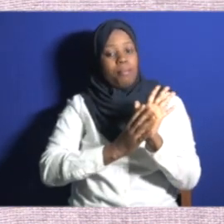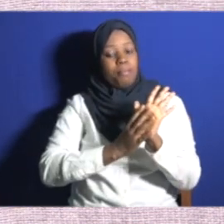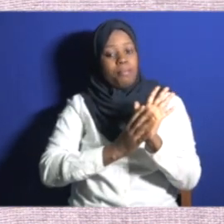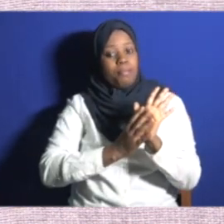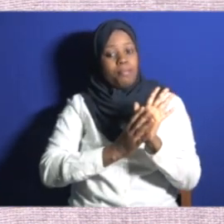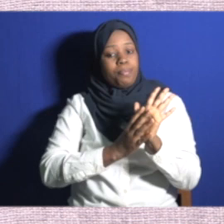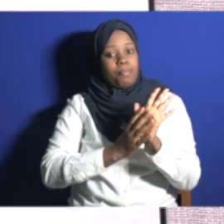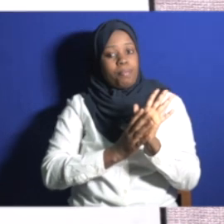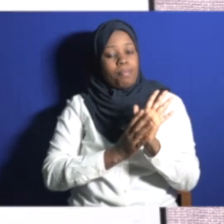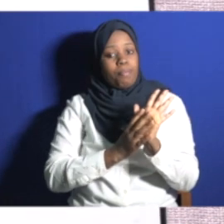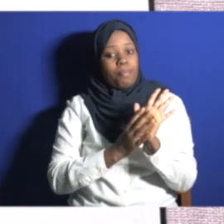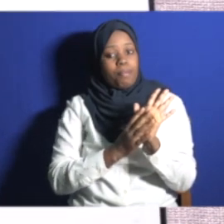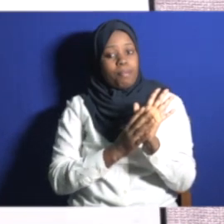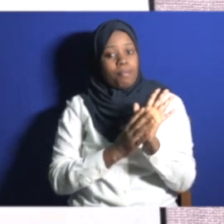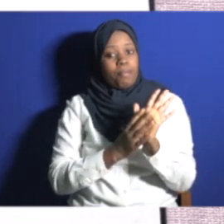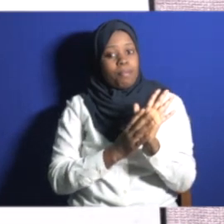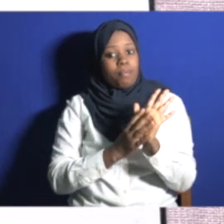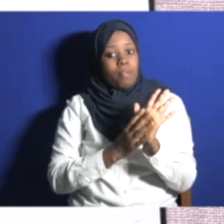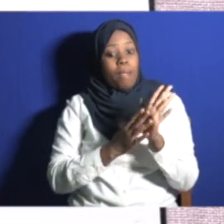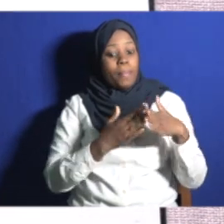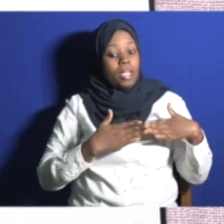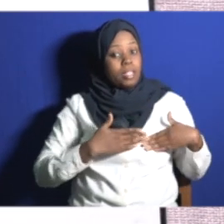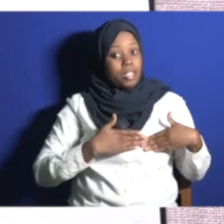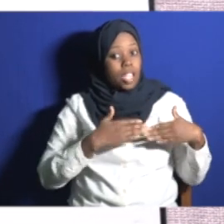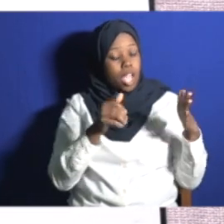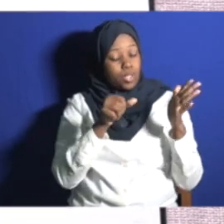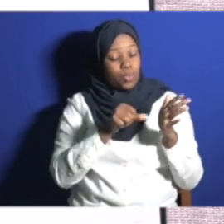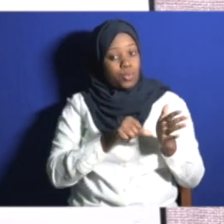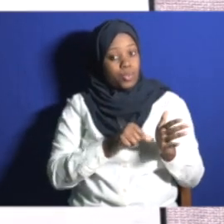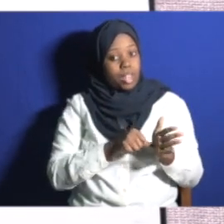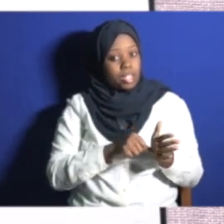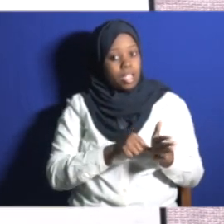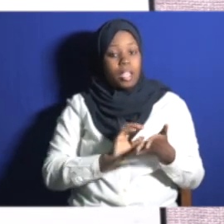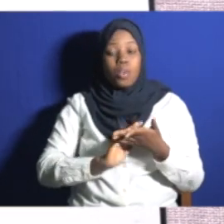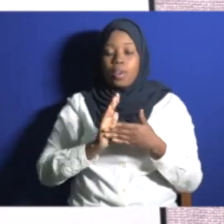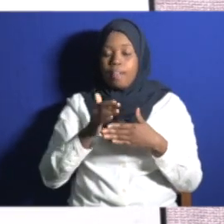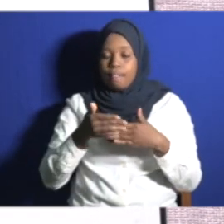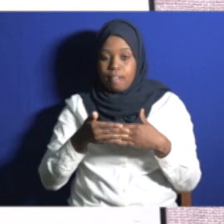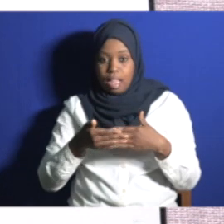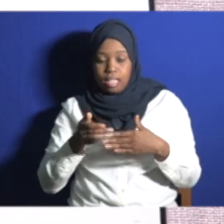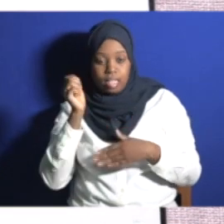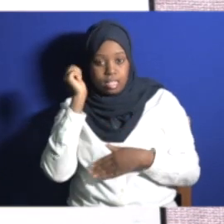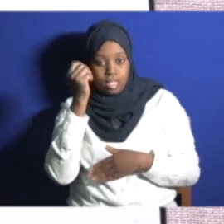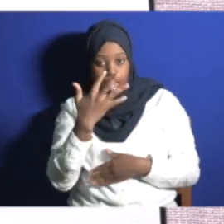9. My dear viewer, can you reverse the numbers?